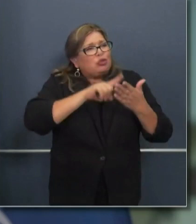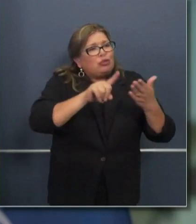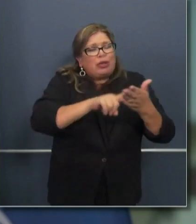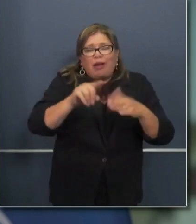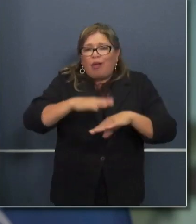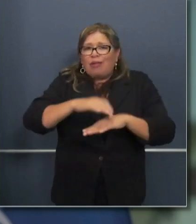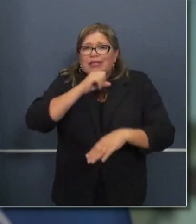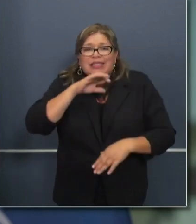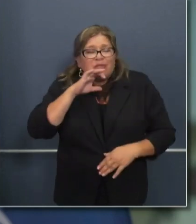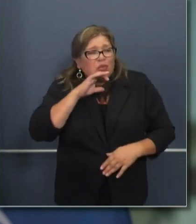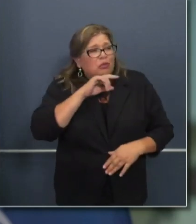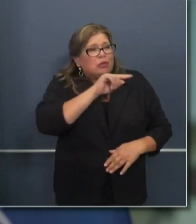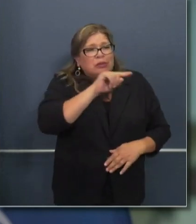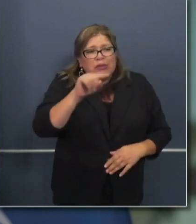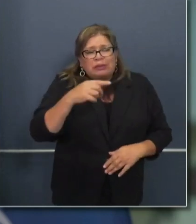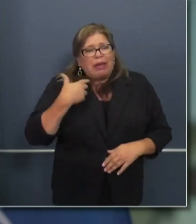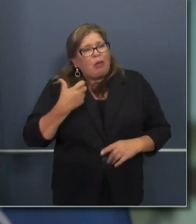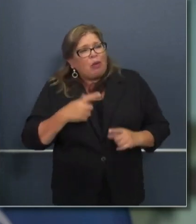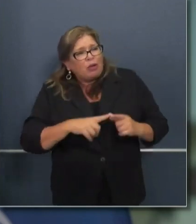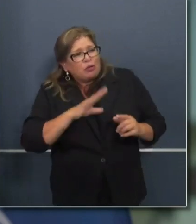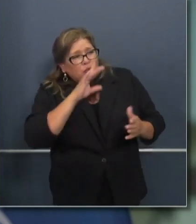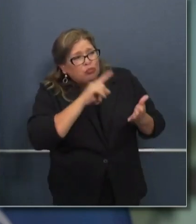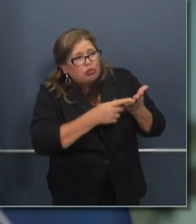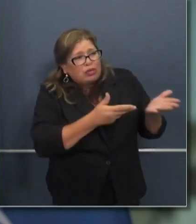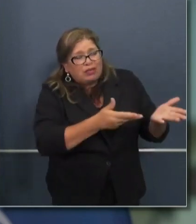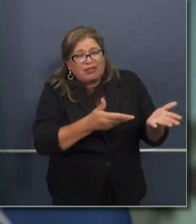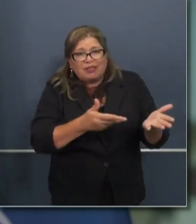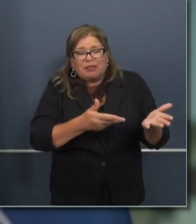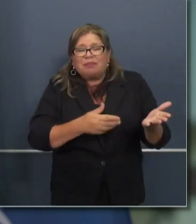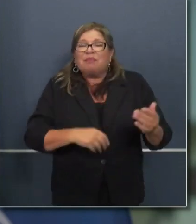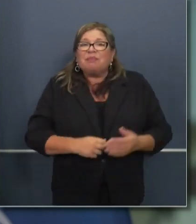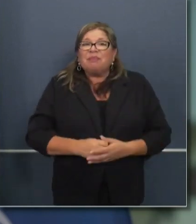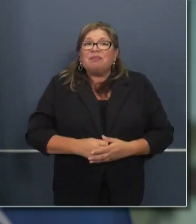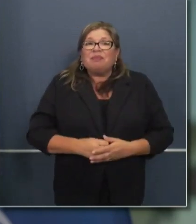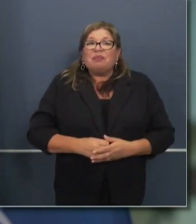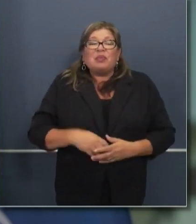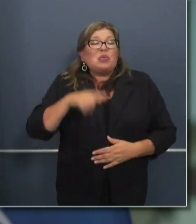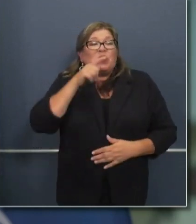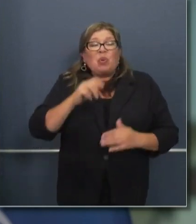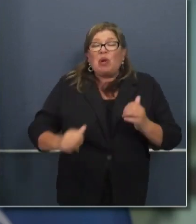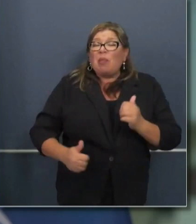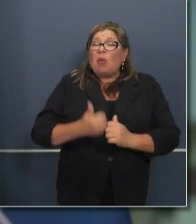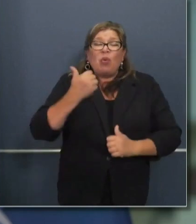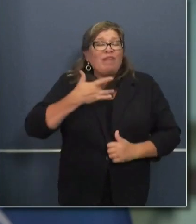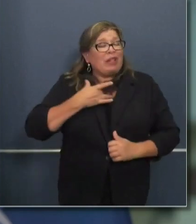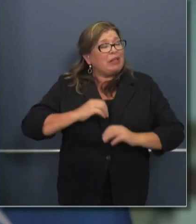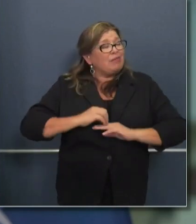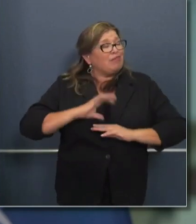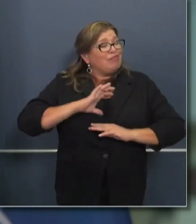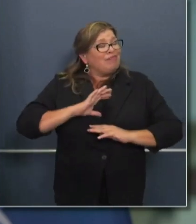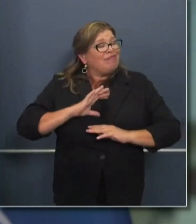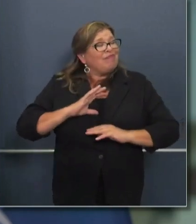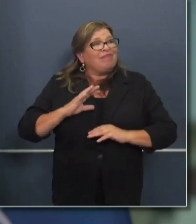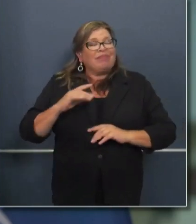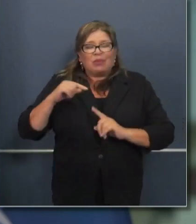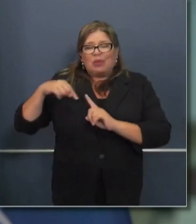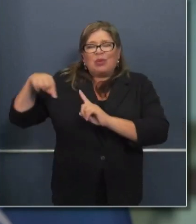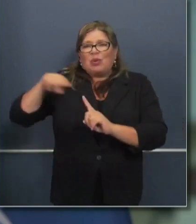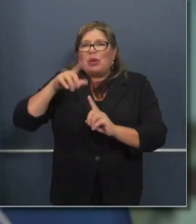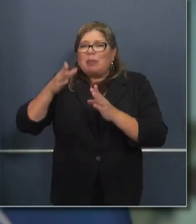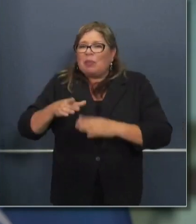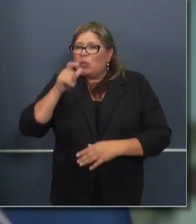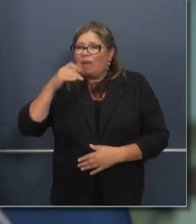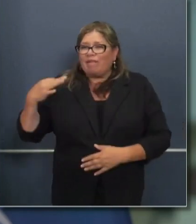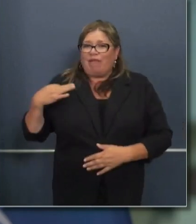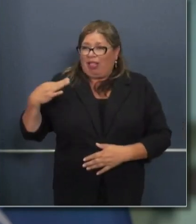difference in people's lives. I always say the happiest people in the world are volunteers. So if you're feeling a little down, you're feeling a little